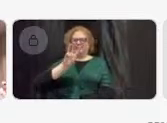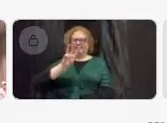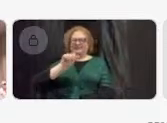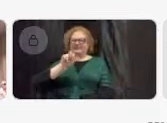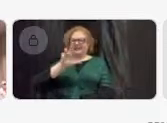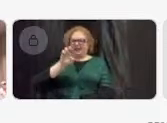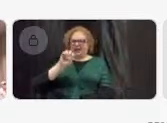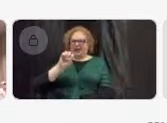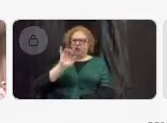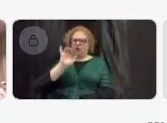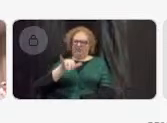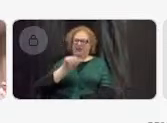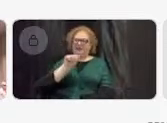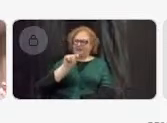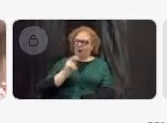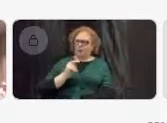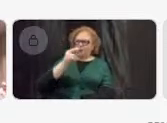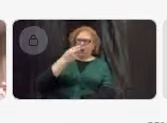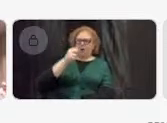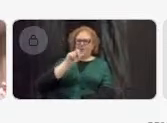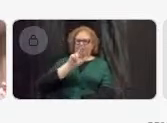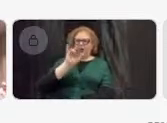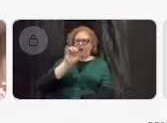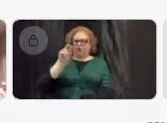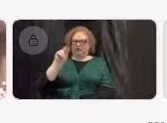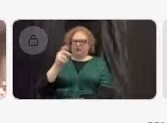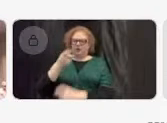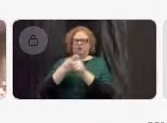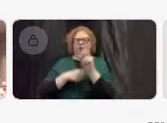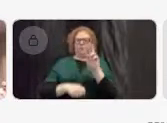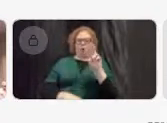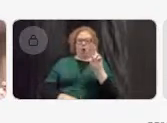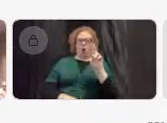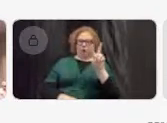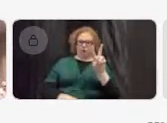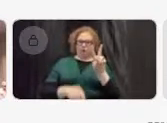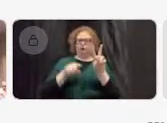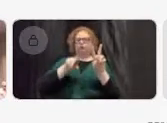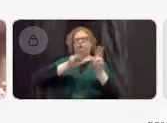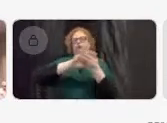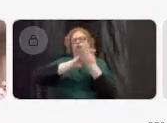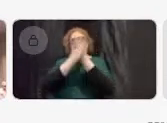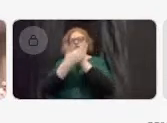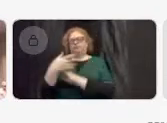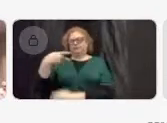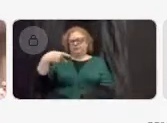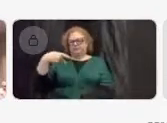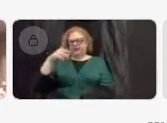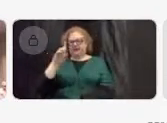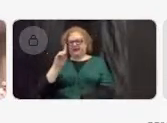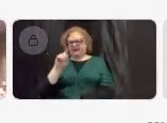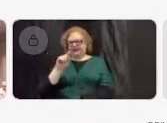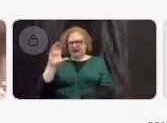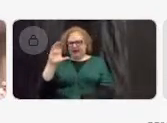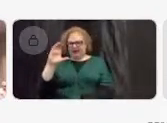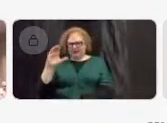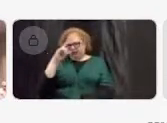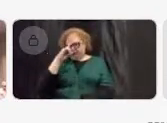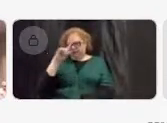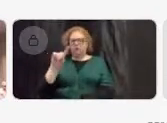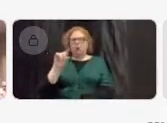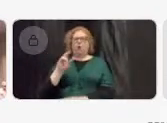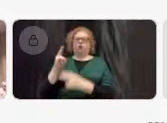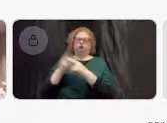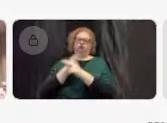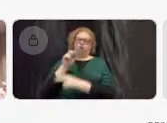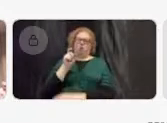2008 North Harrison Street from R2 to PD-C to allow the use of the property as a short-term rental with a maximum stay